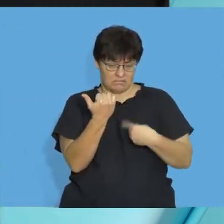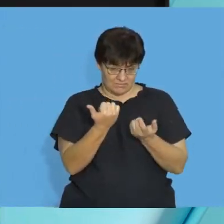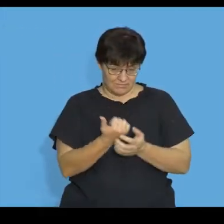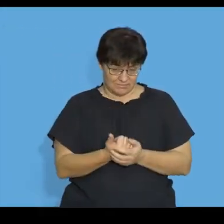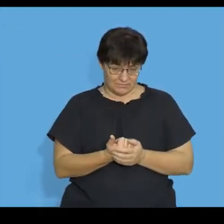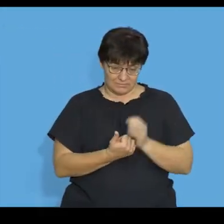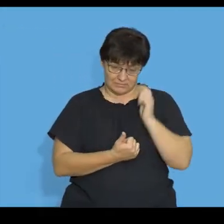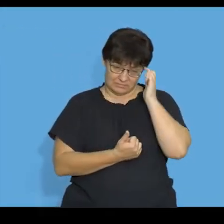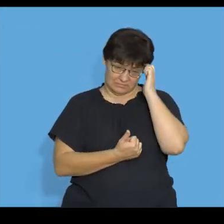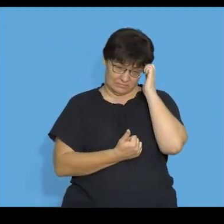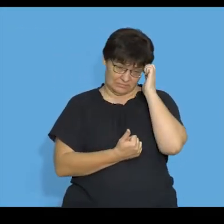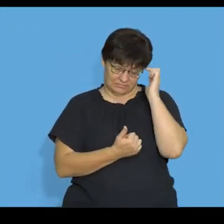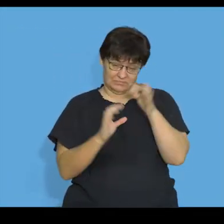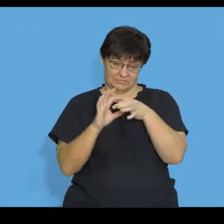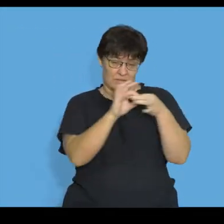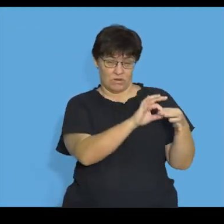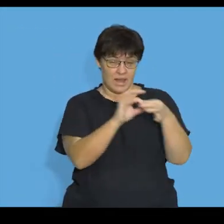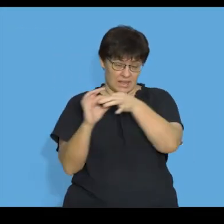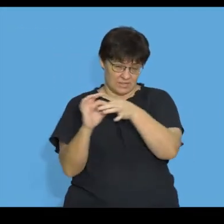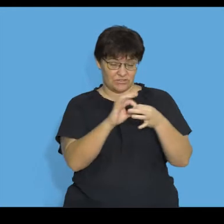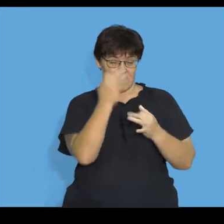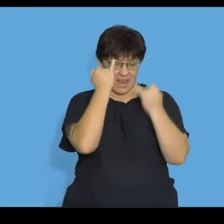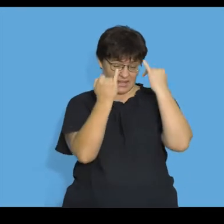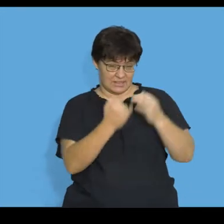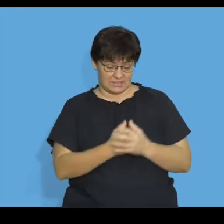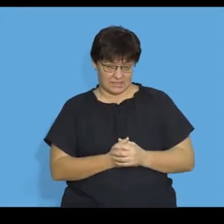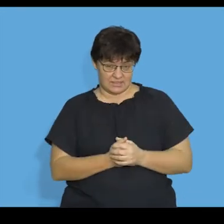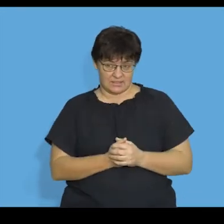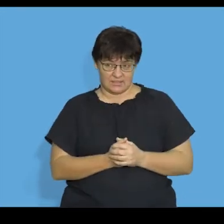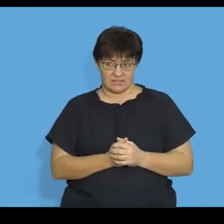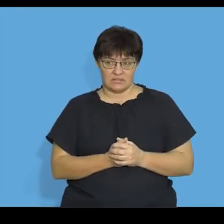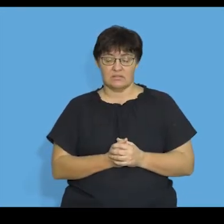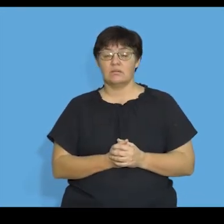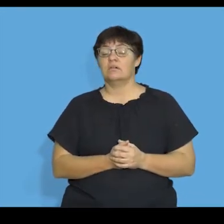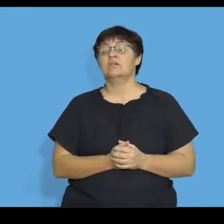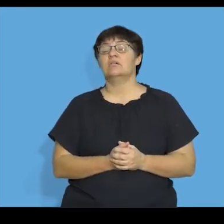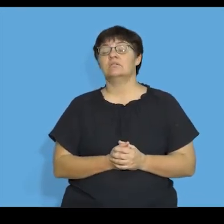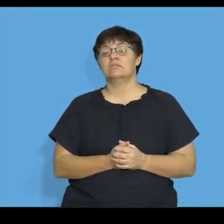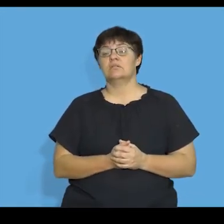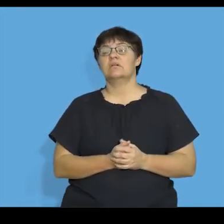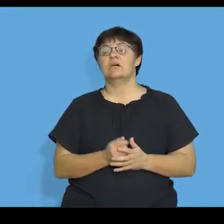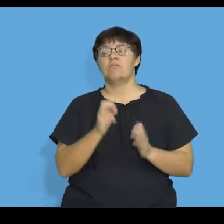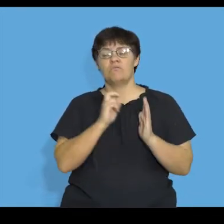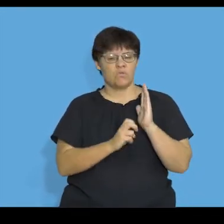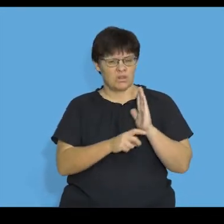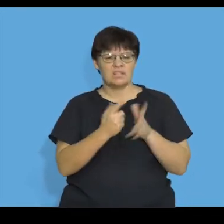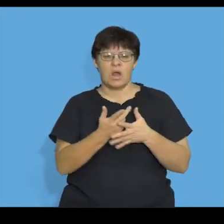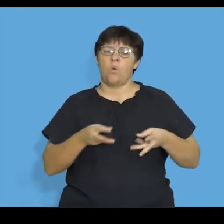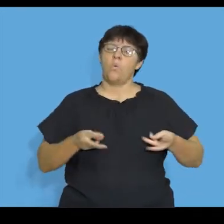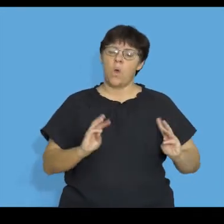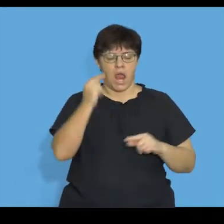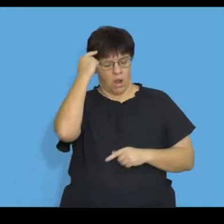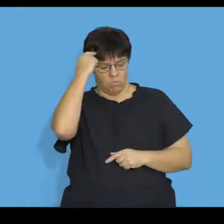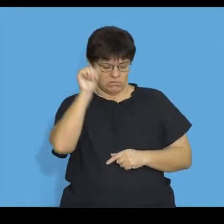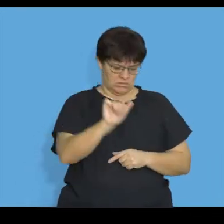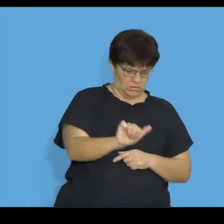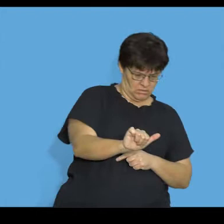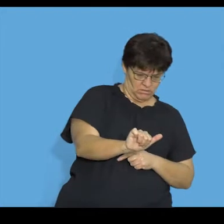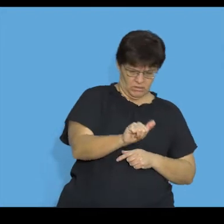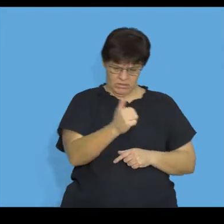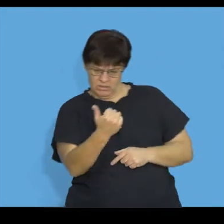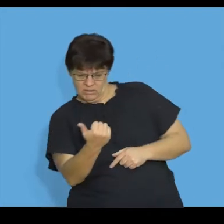two interrelated ideas. Remember that the right-hand solenoid rule is just a method for us to use to